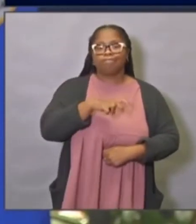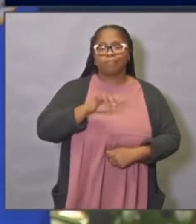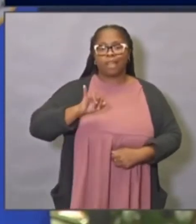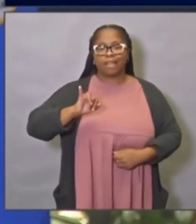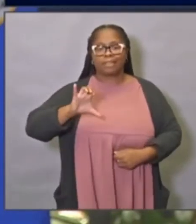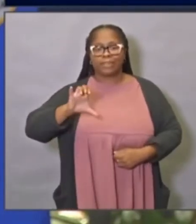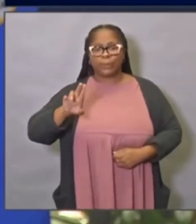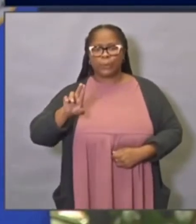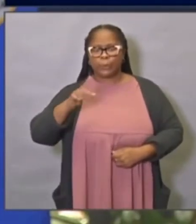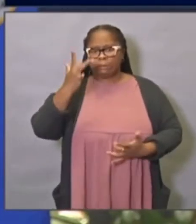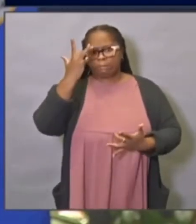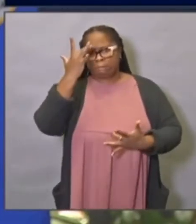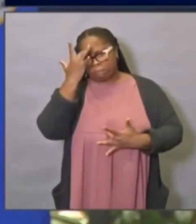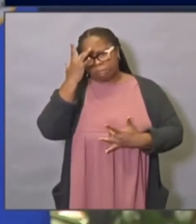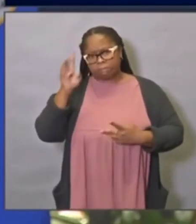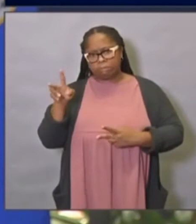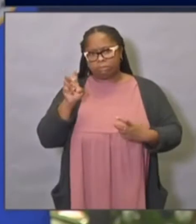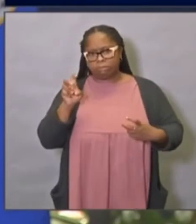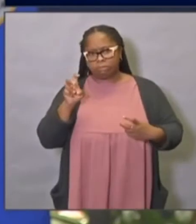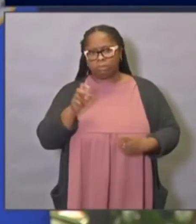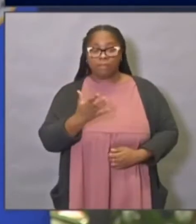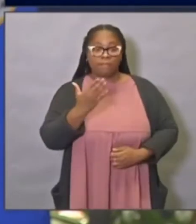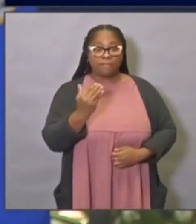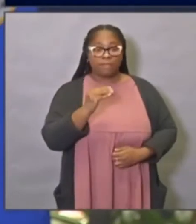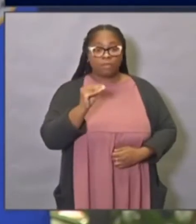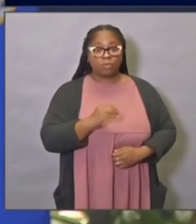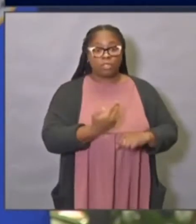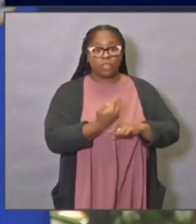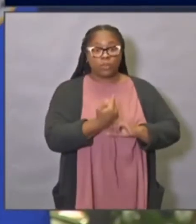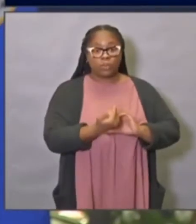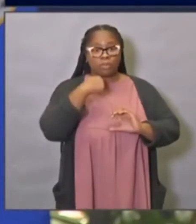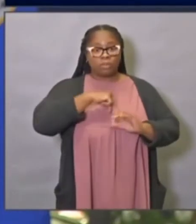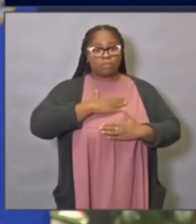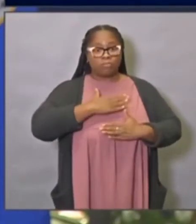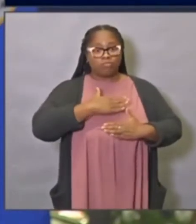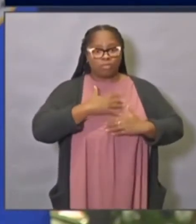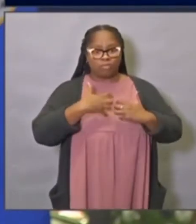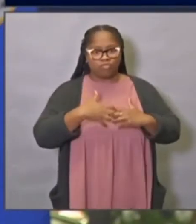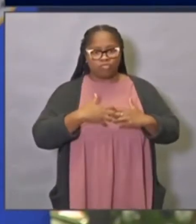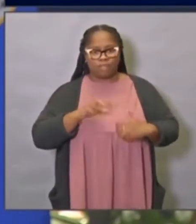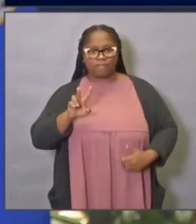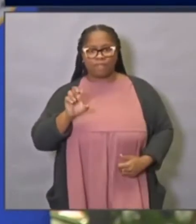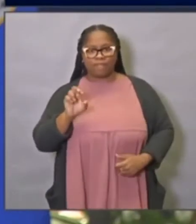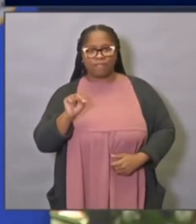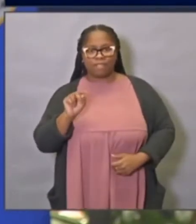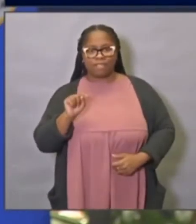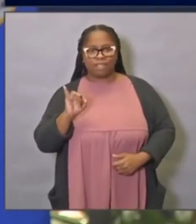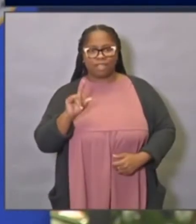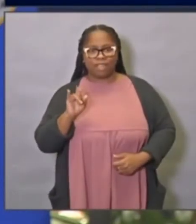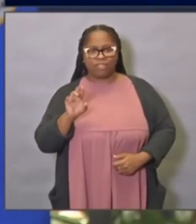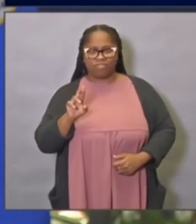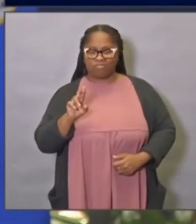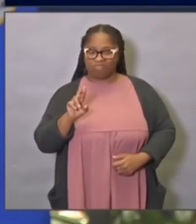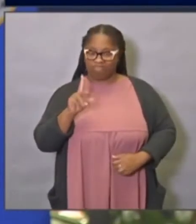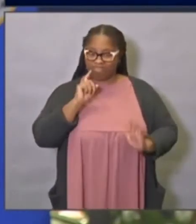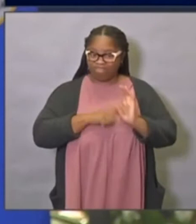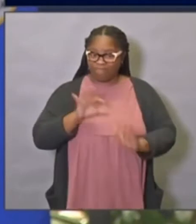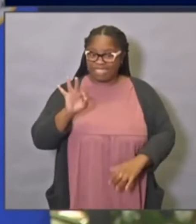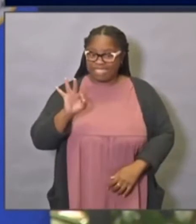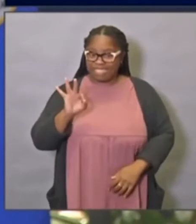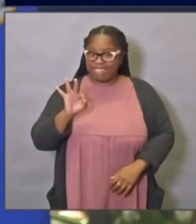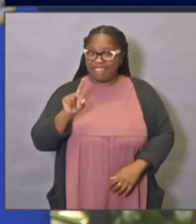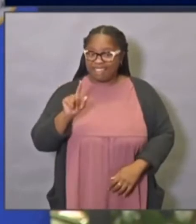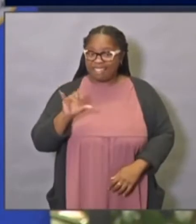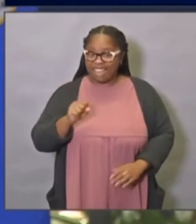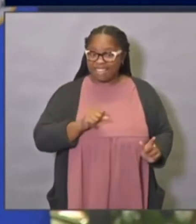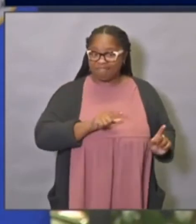ICU, and 15% are on ventilators. This represents 9 days of a continued increase in the